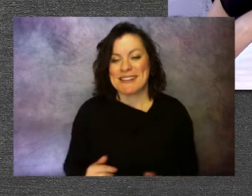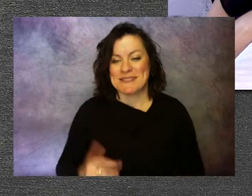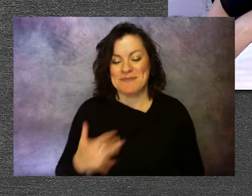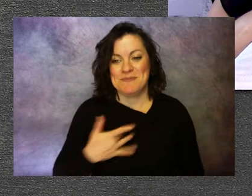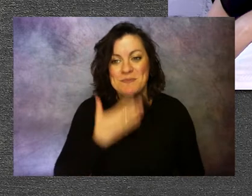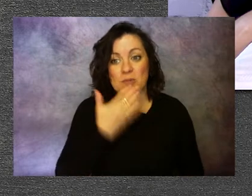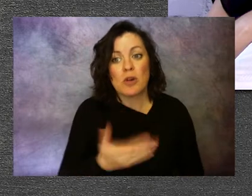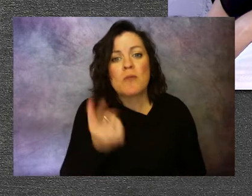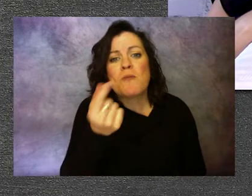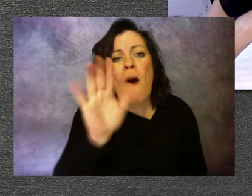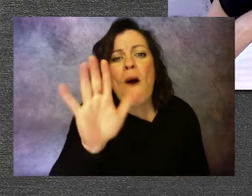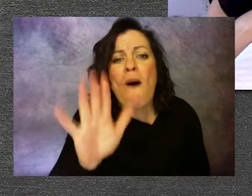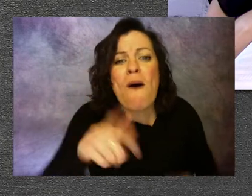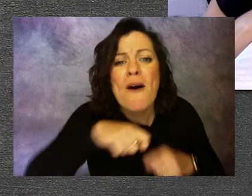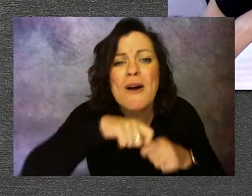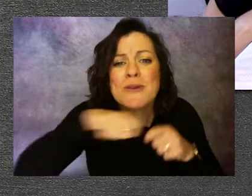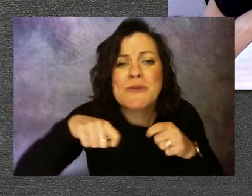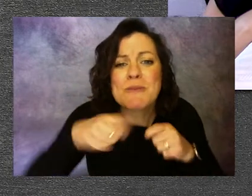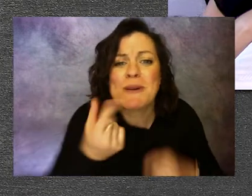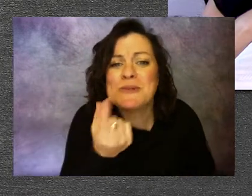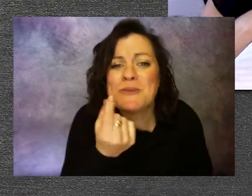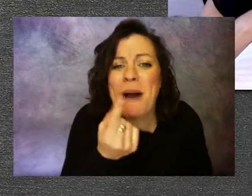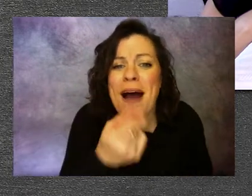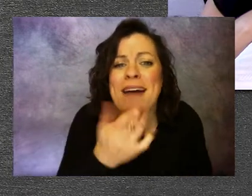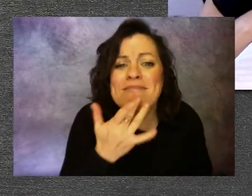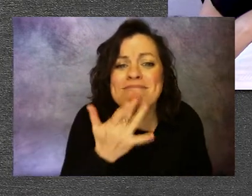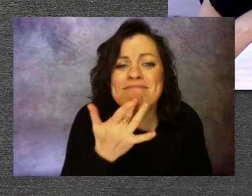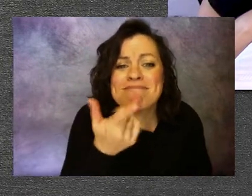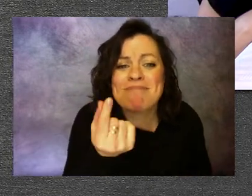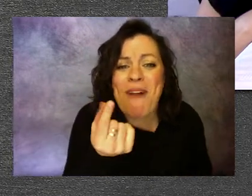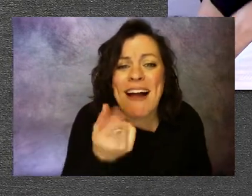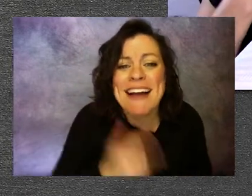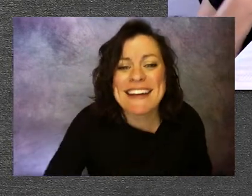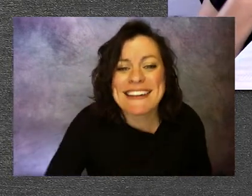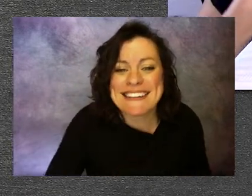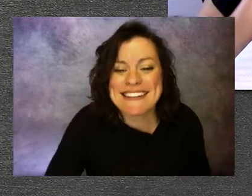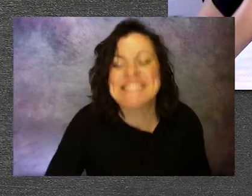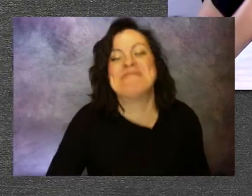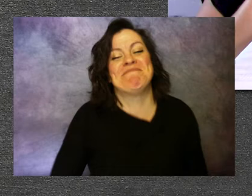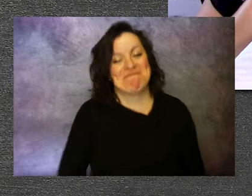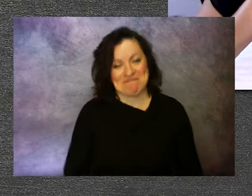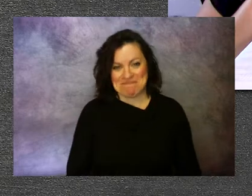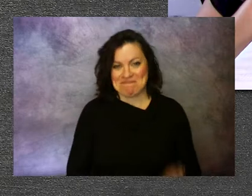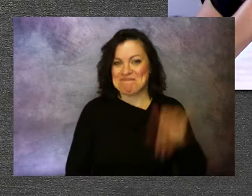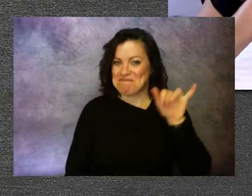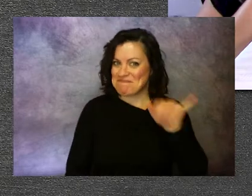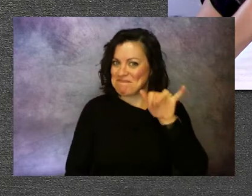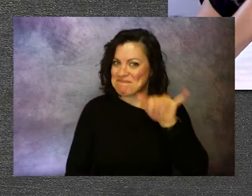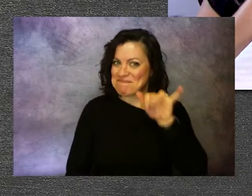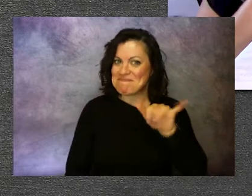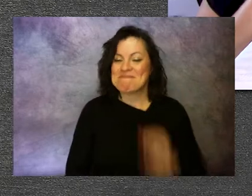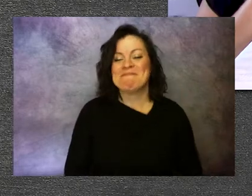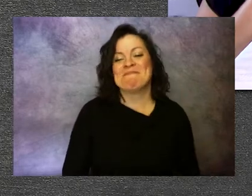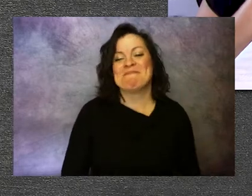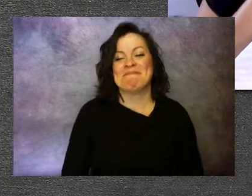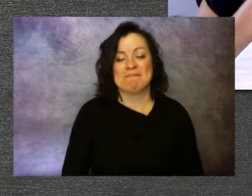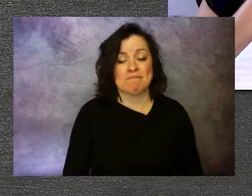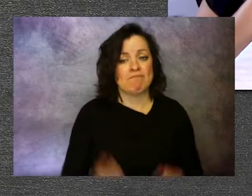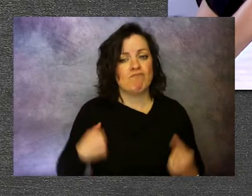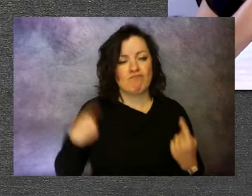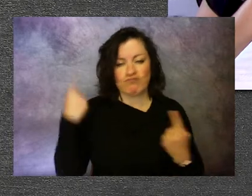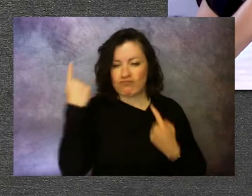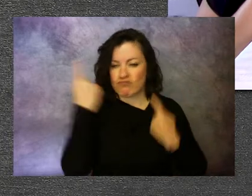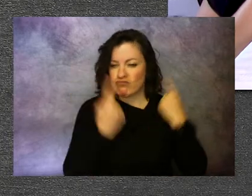like? That sounds good too. Well, I'm wondering, do you know how many times